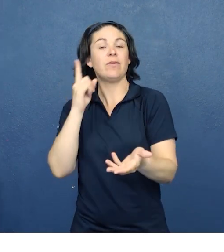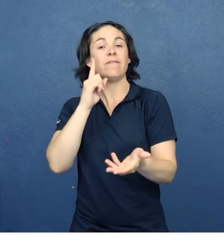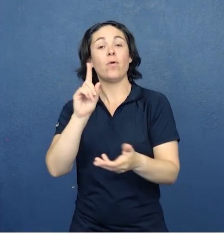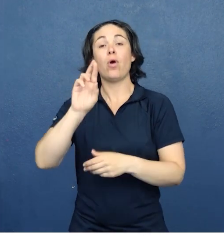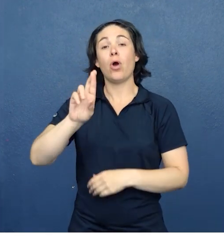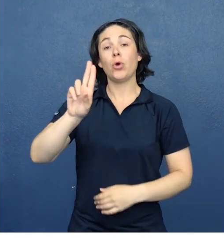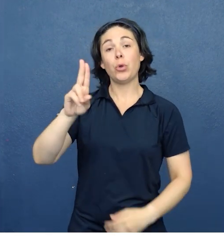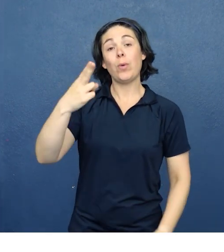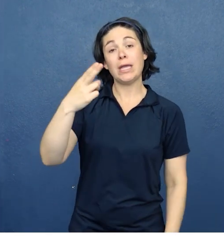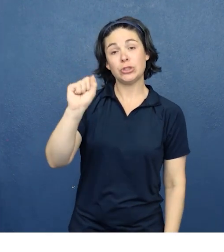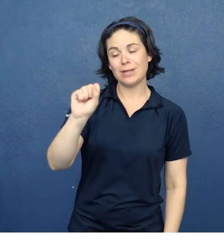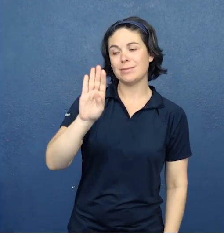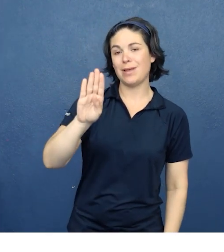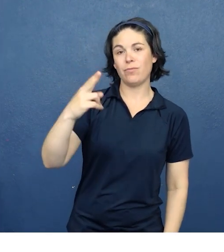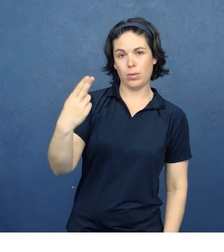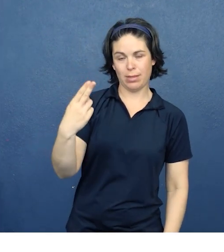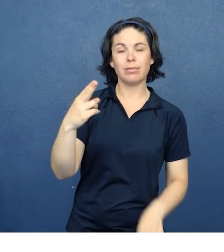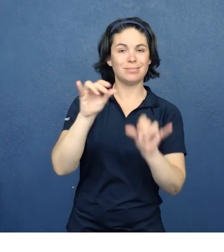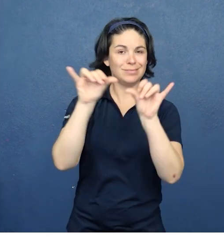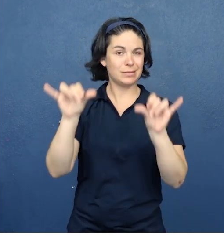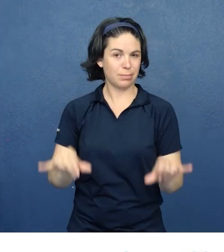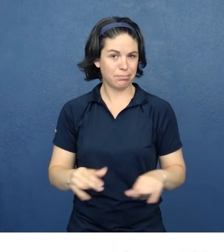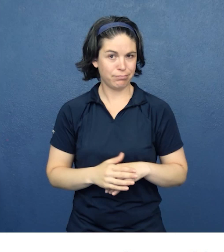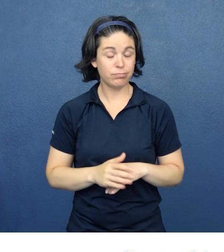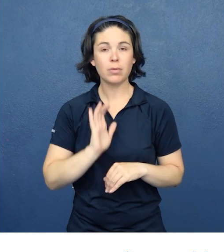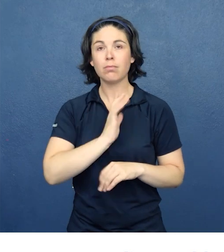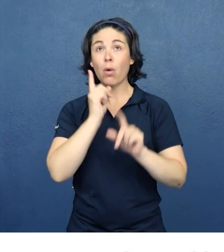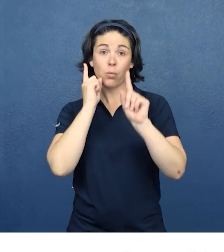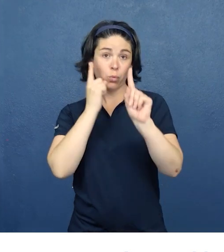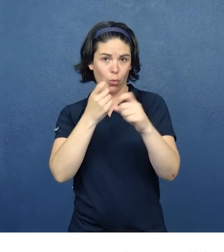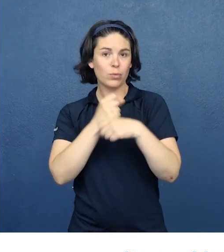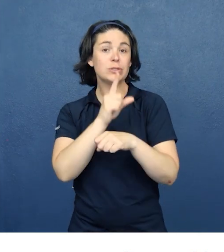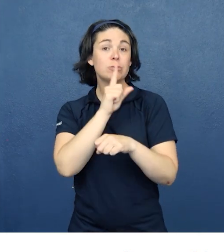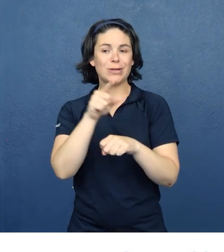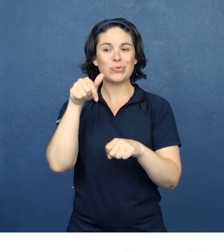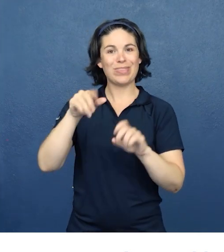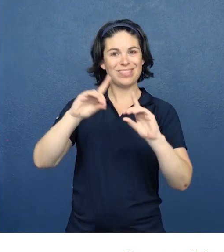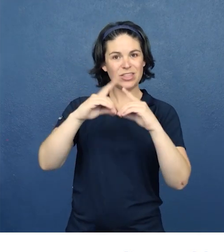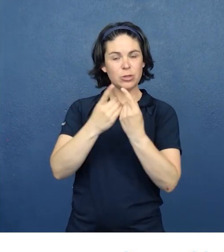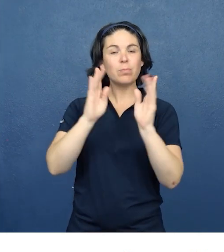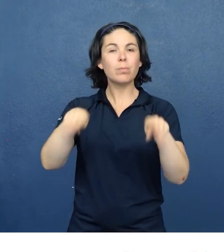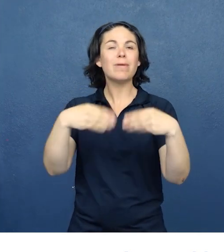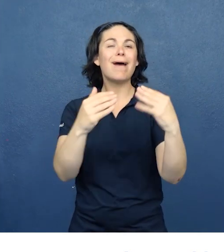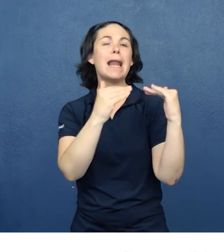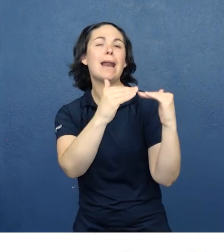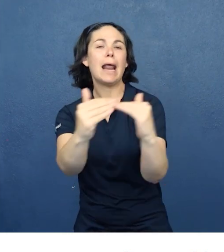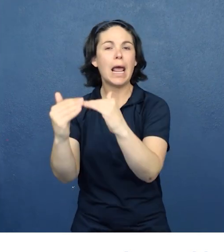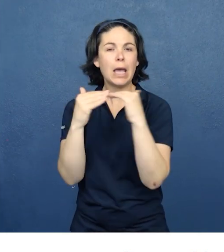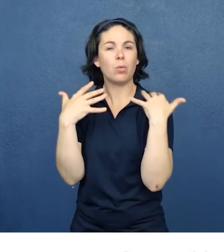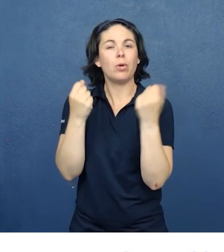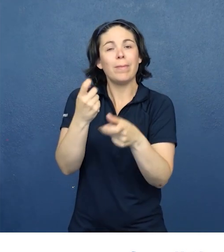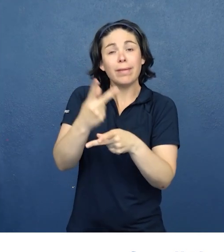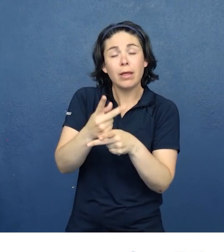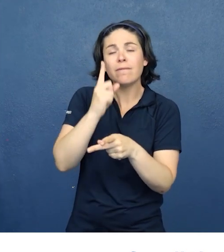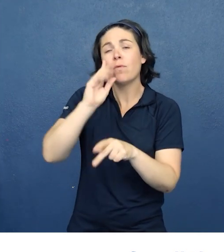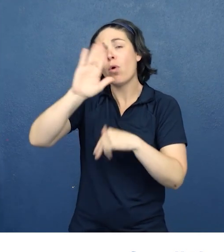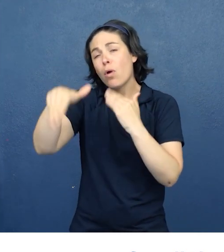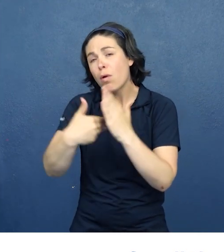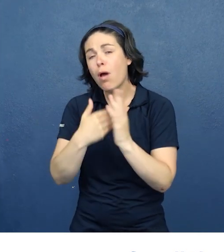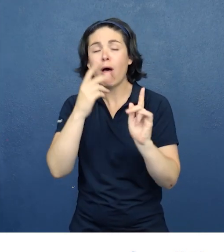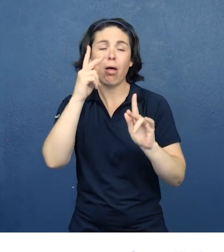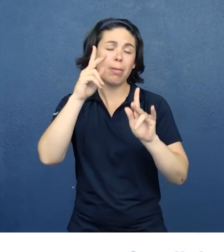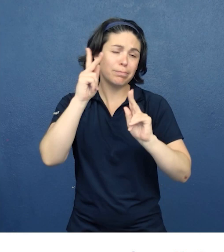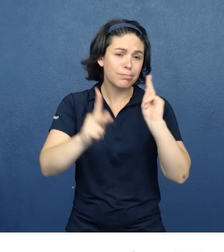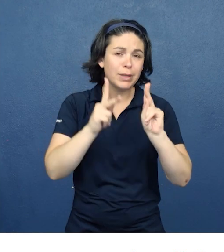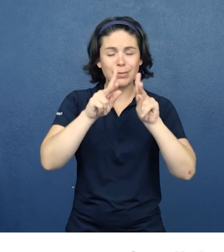of RUHS behavioral health. Its goal is to ensure the department provides equitable behavioral health care for all the individuals within